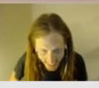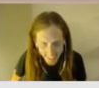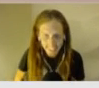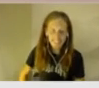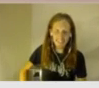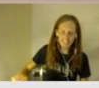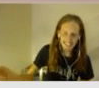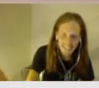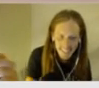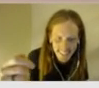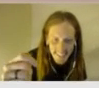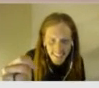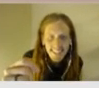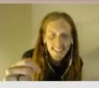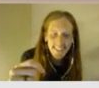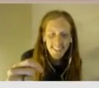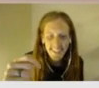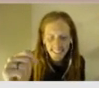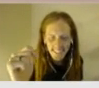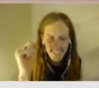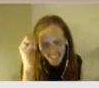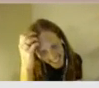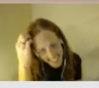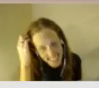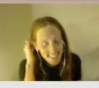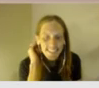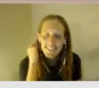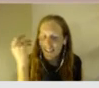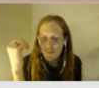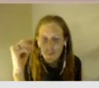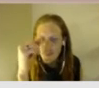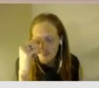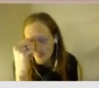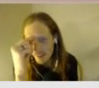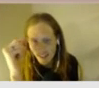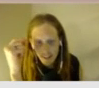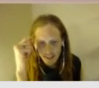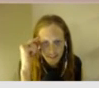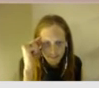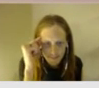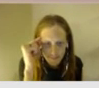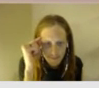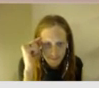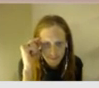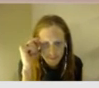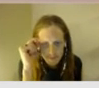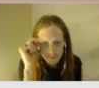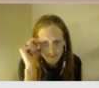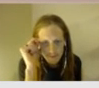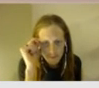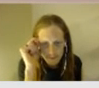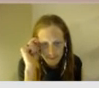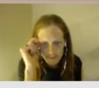there. For sure. So, but they're amazing. And like, you know, they have repeat customers. So having